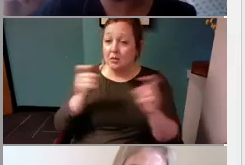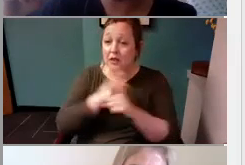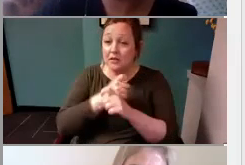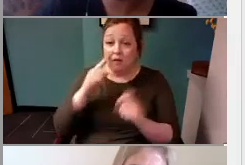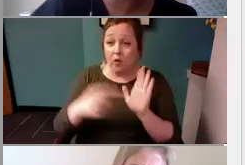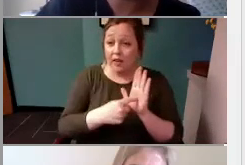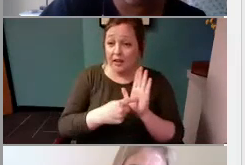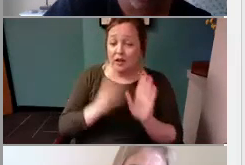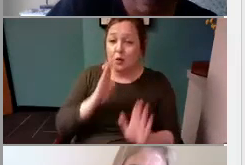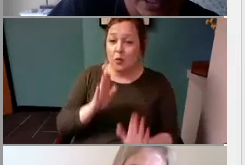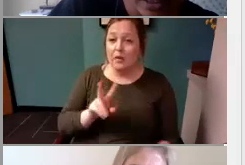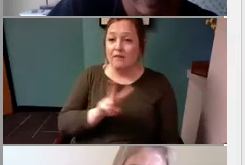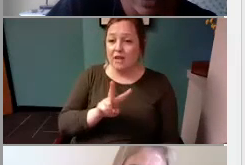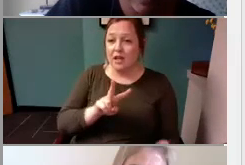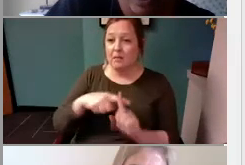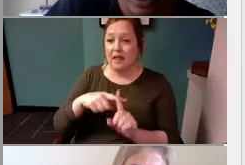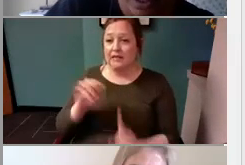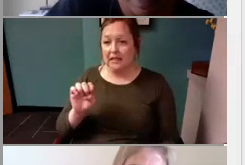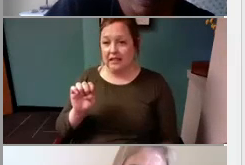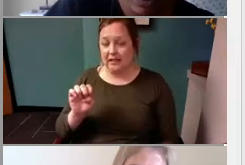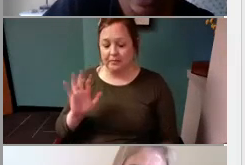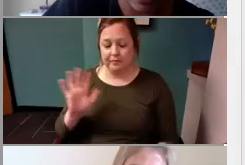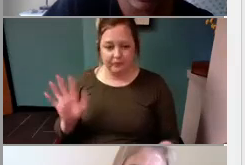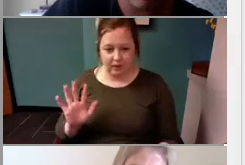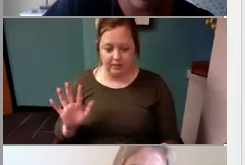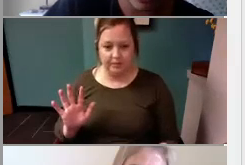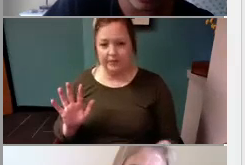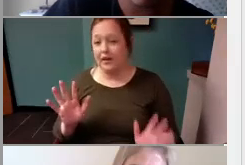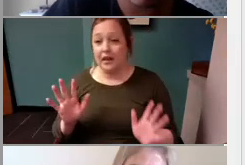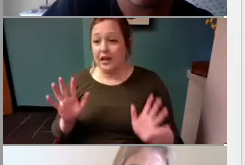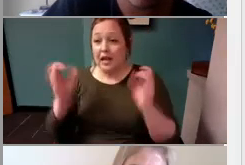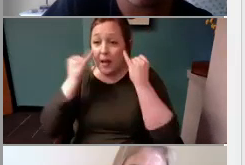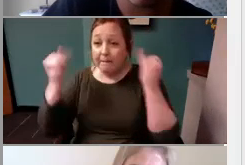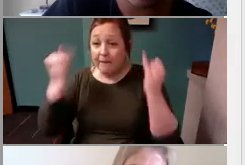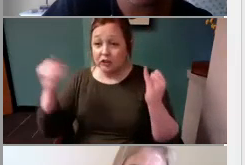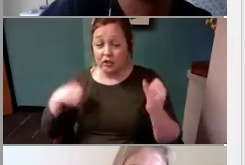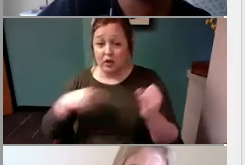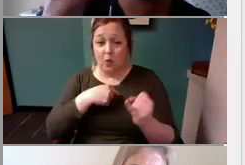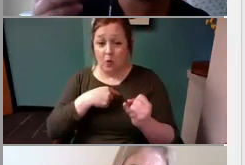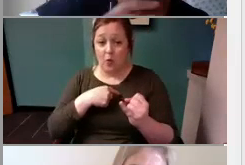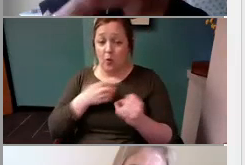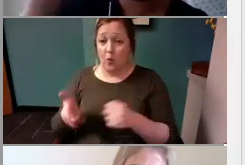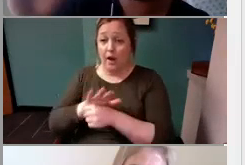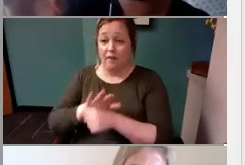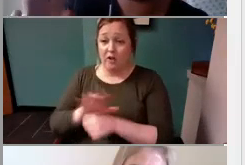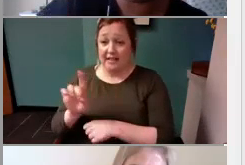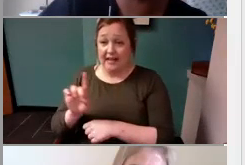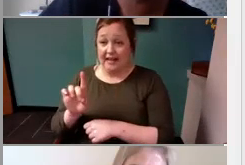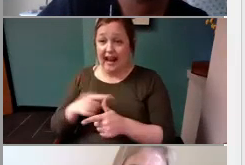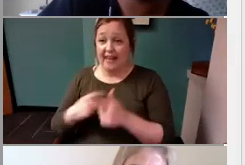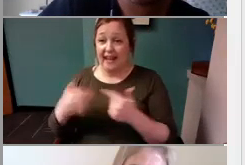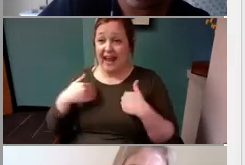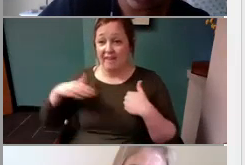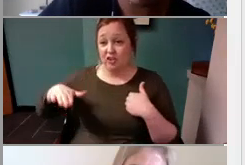plus e. But okay, so imagine that we covered D, and then we had this particular child node A, and we also covered